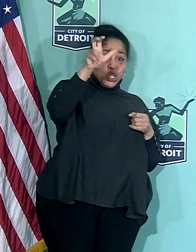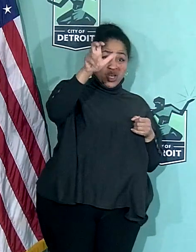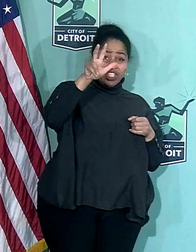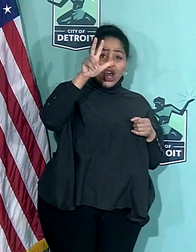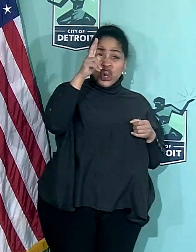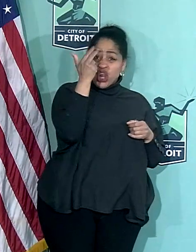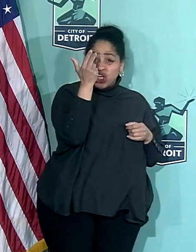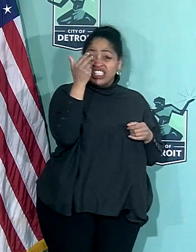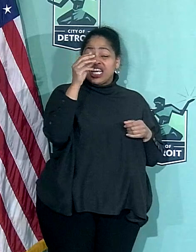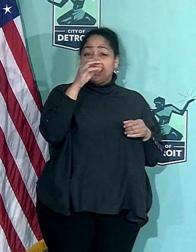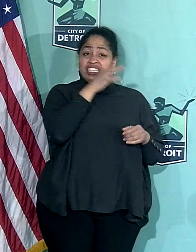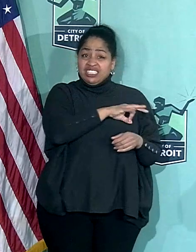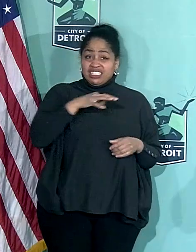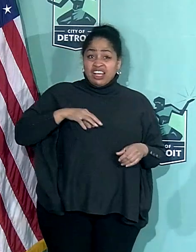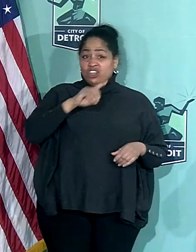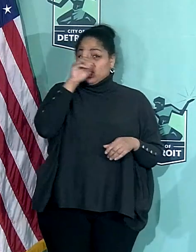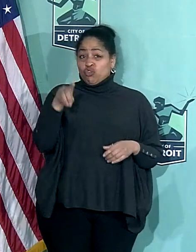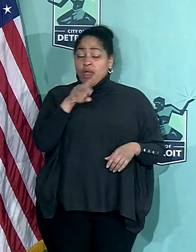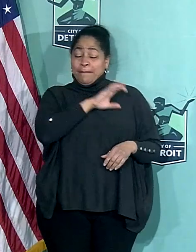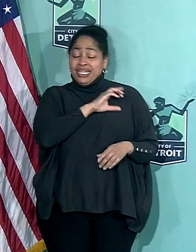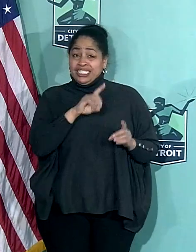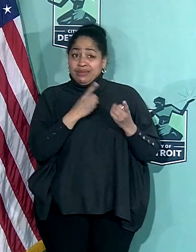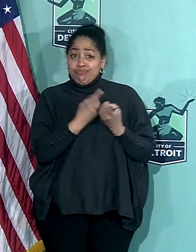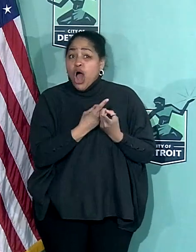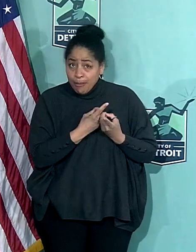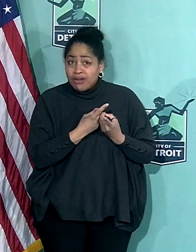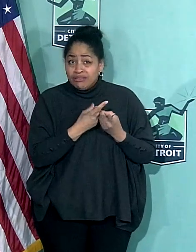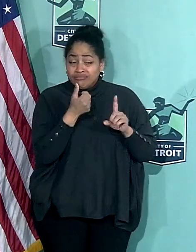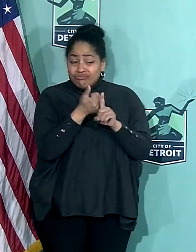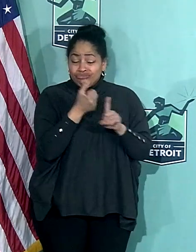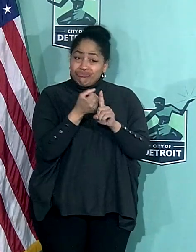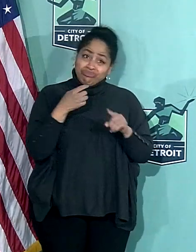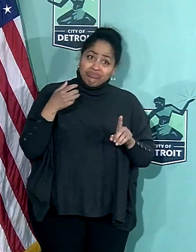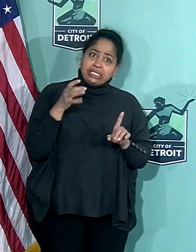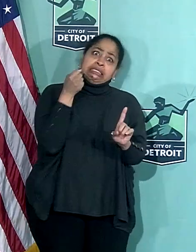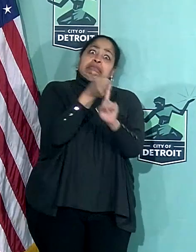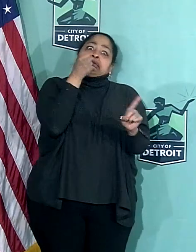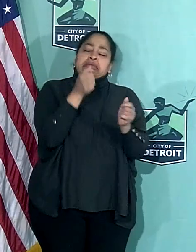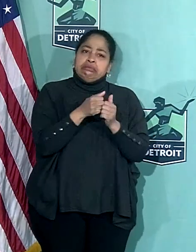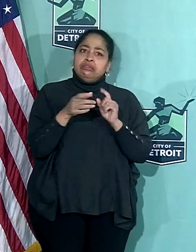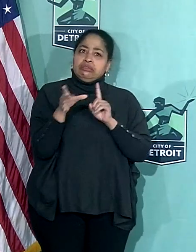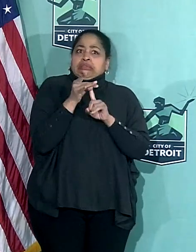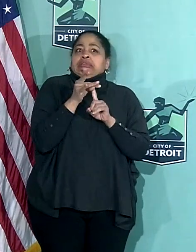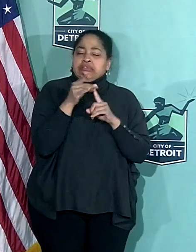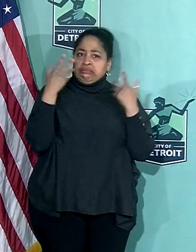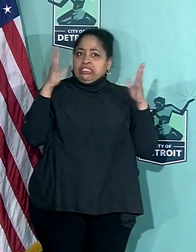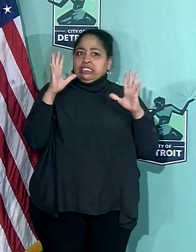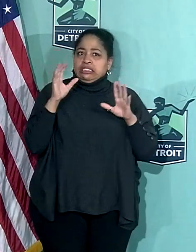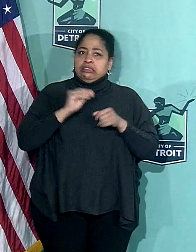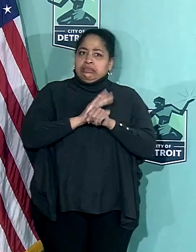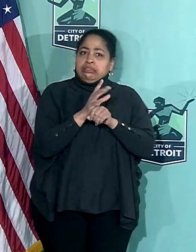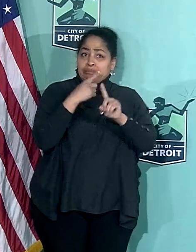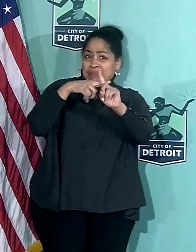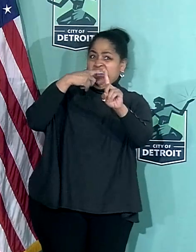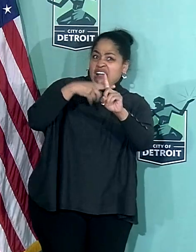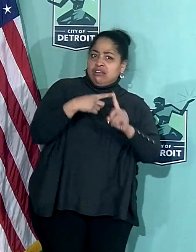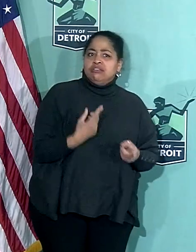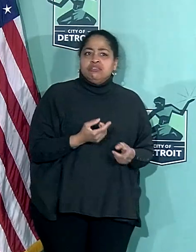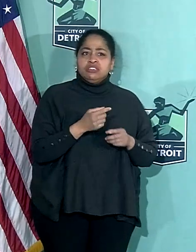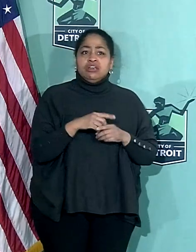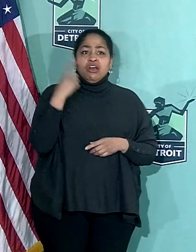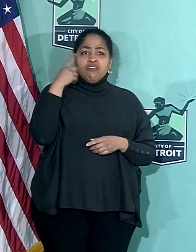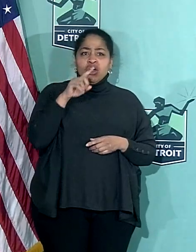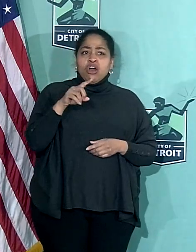313 employees of the Detroit Police Department have tested positive. 13% of the entire department has tested positive since the